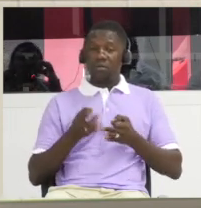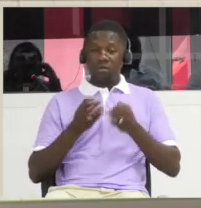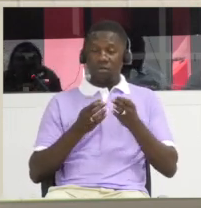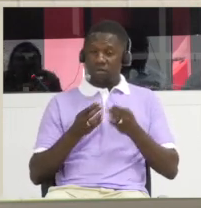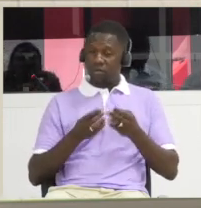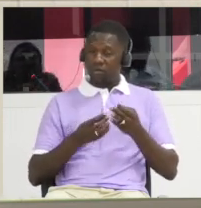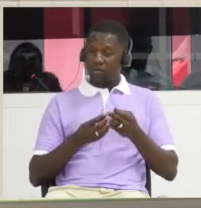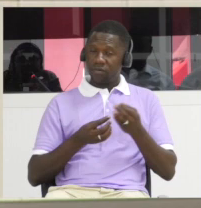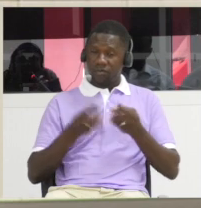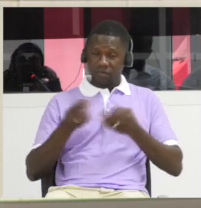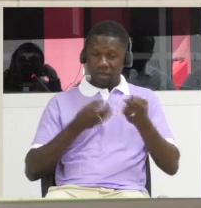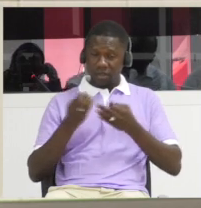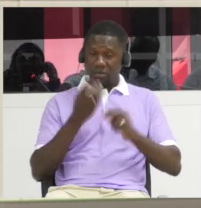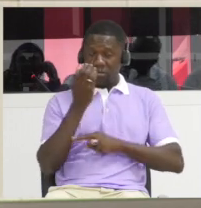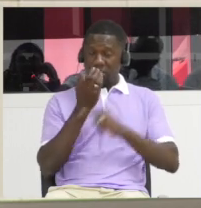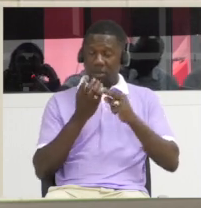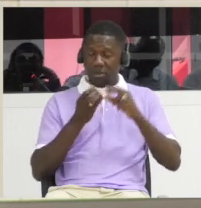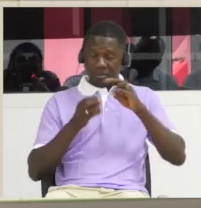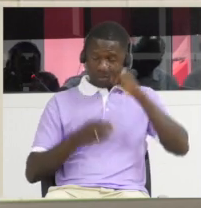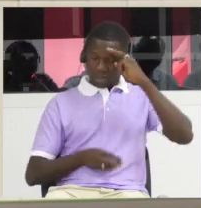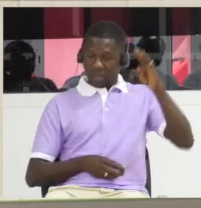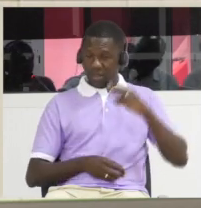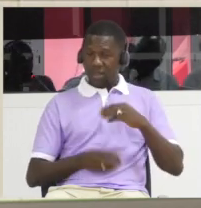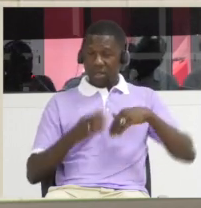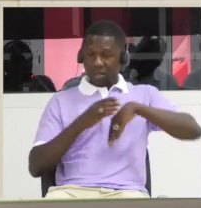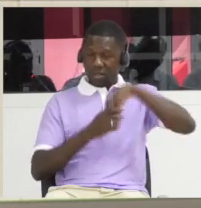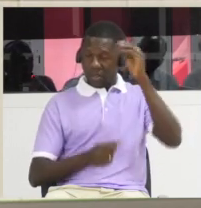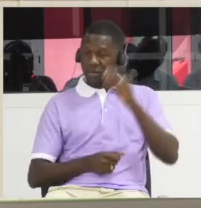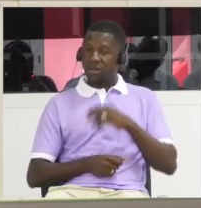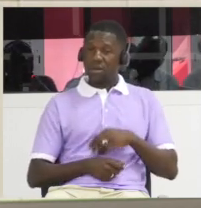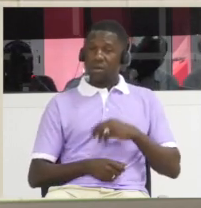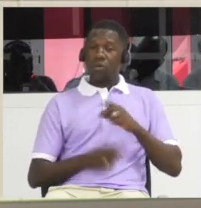president because they were, you know, they needed his services.